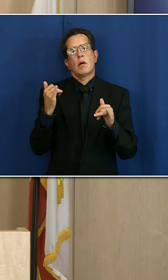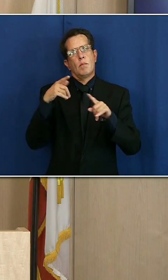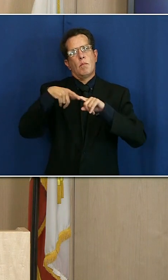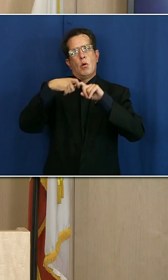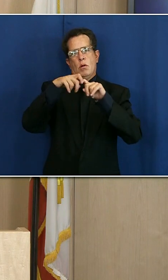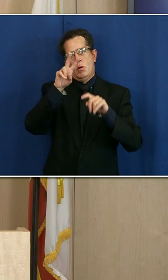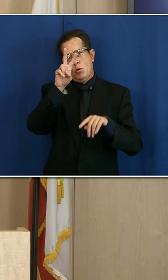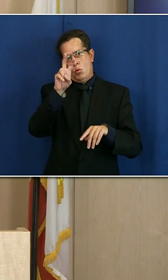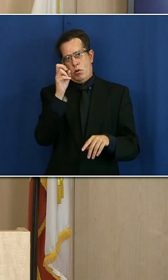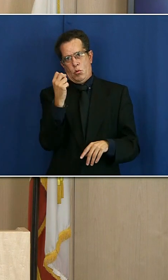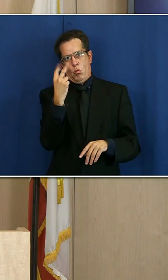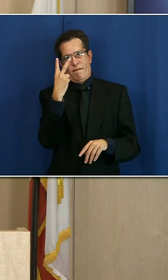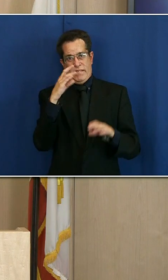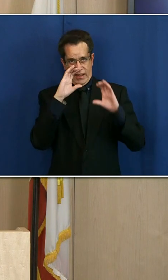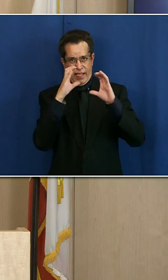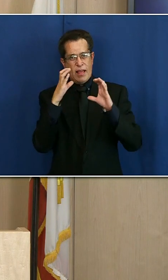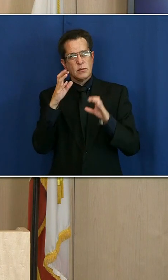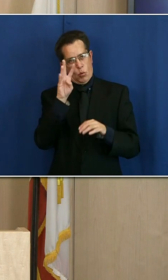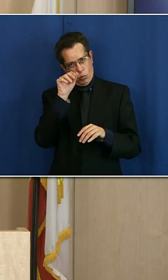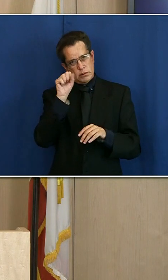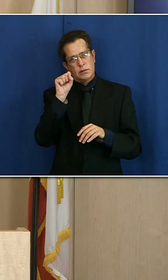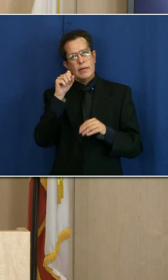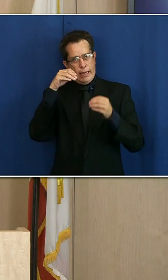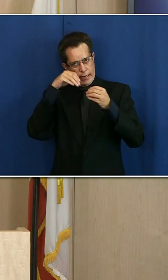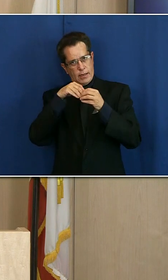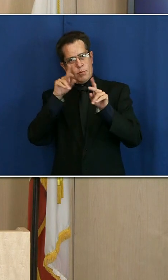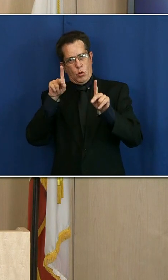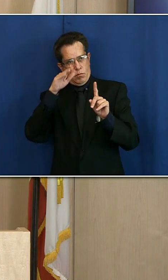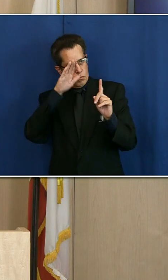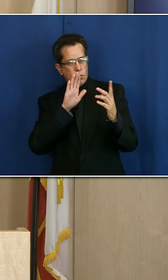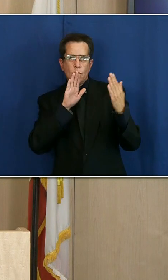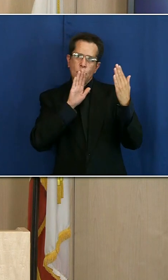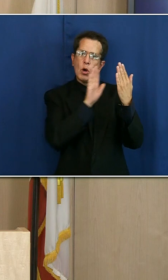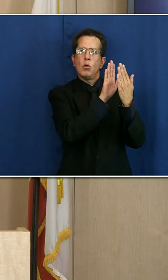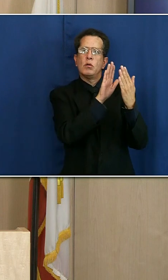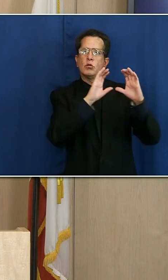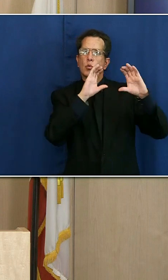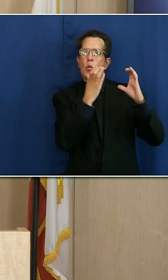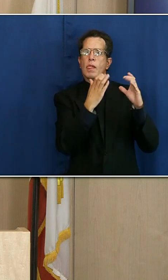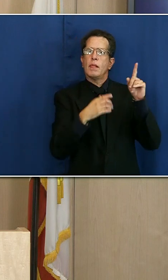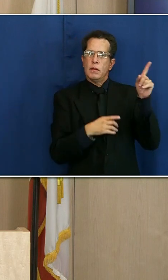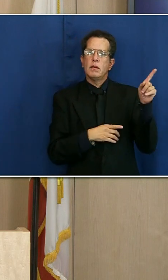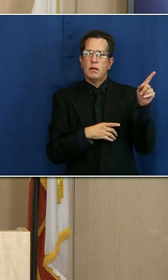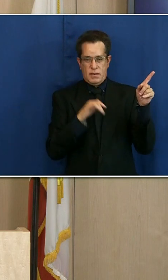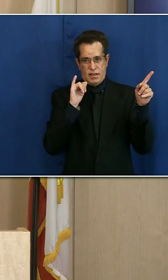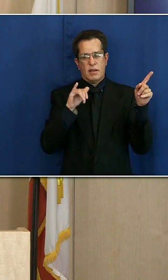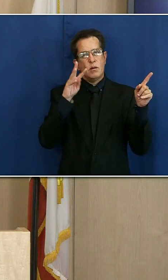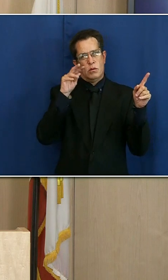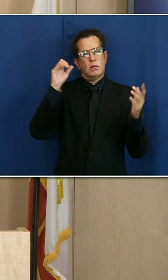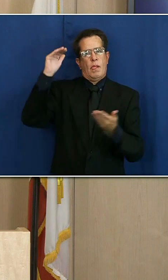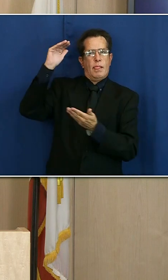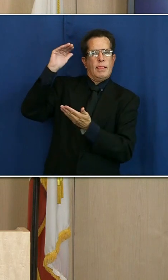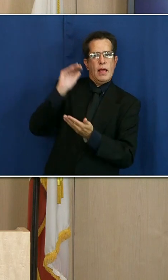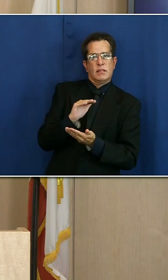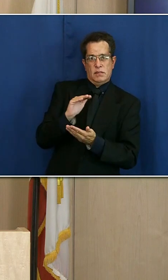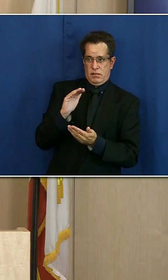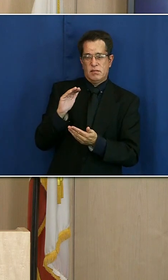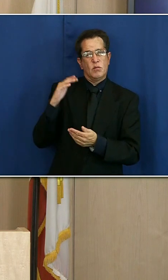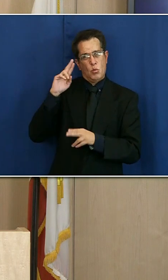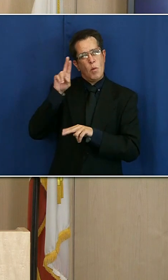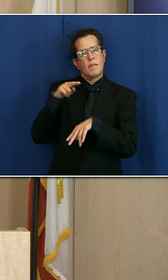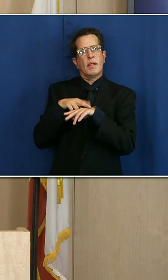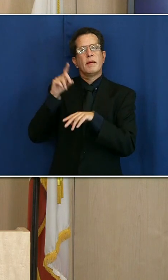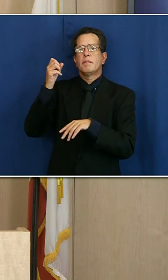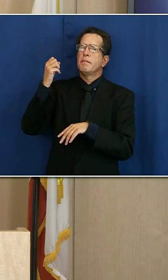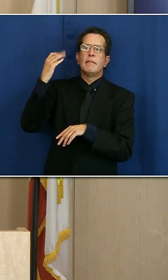212 classes that we had that were in-person classes, which was, again, a significant reduction from where we would normally be, which is thousands of